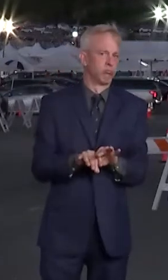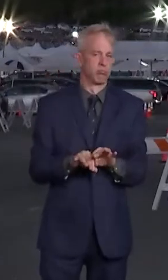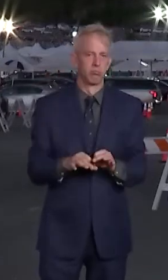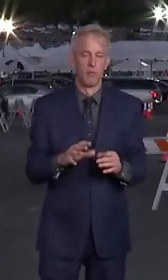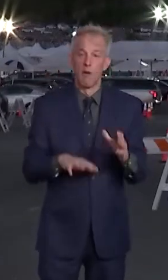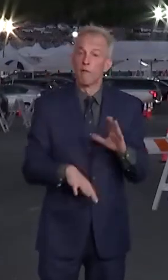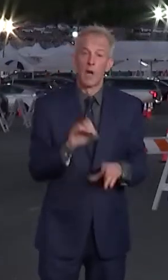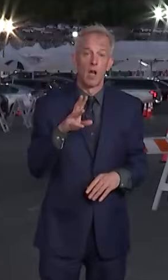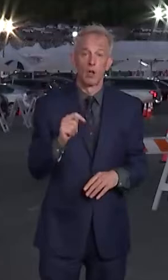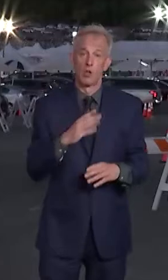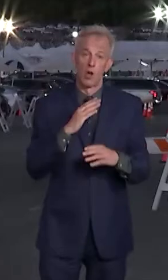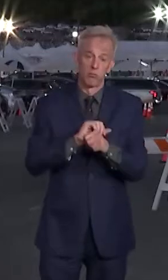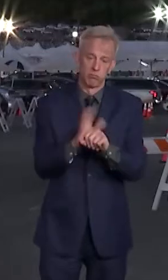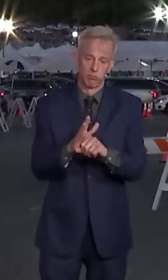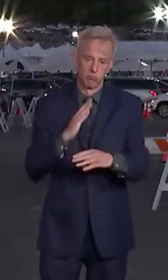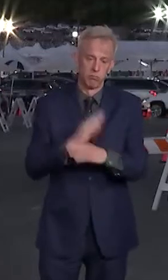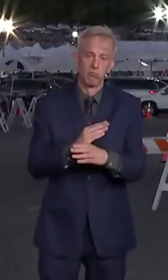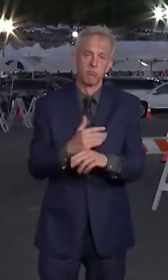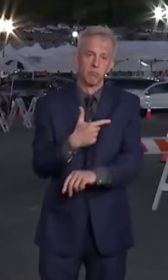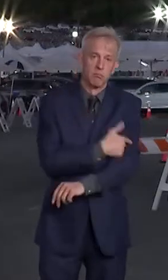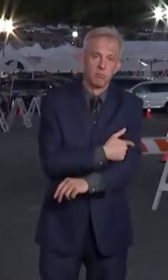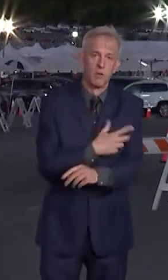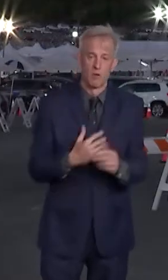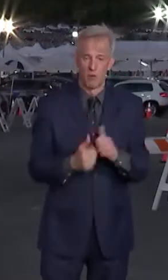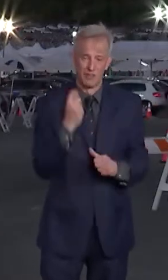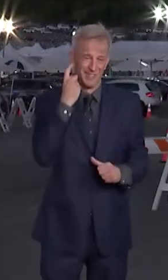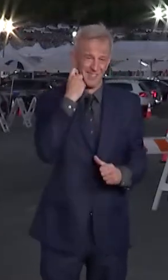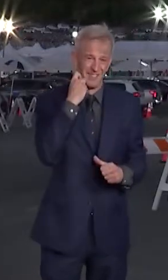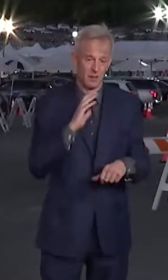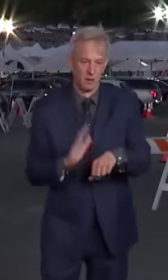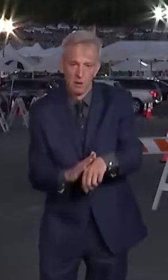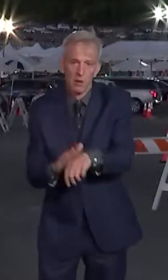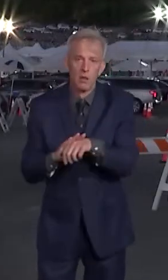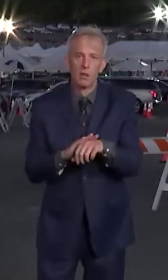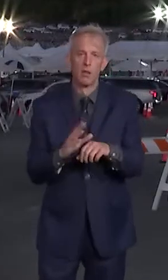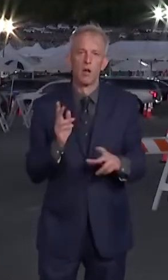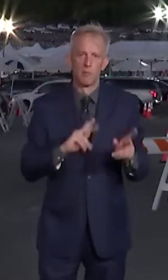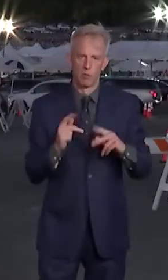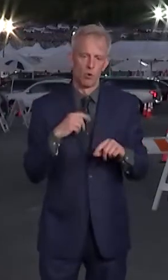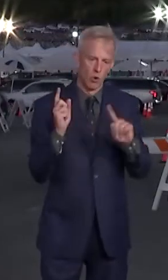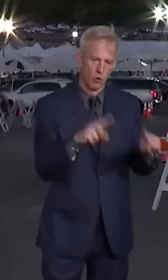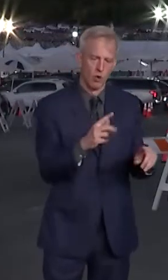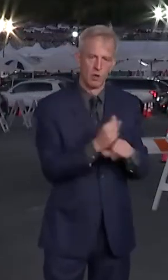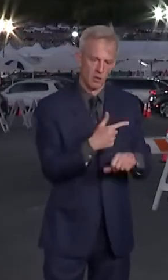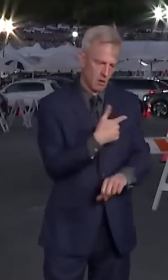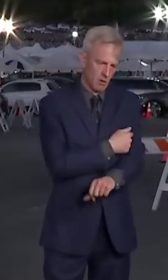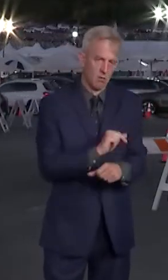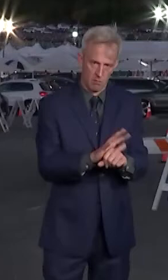get the latest alerts as new people can come and get vaccinated, please go to